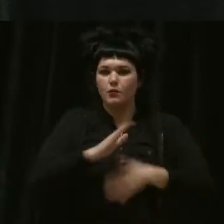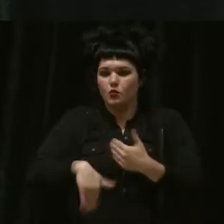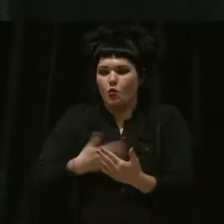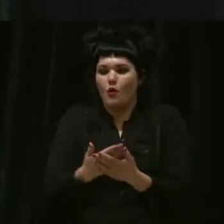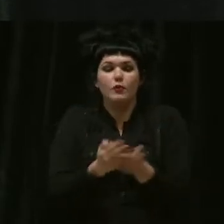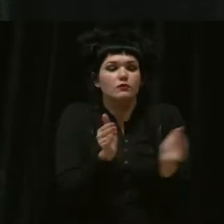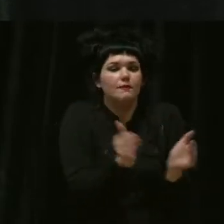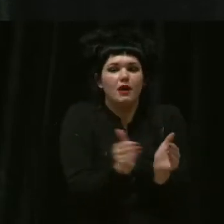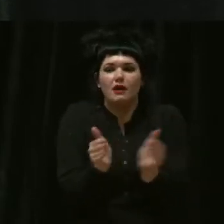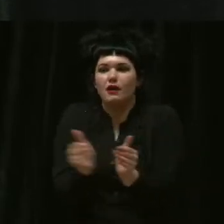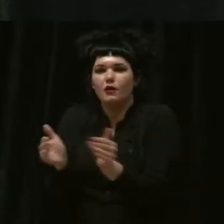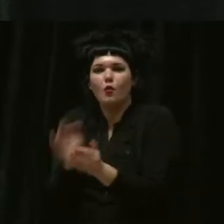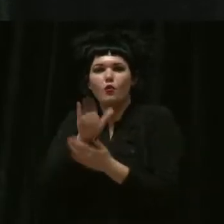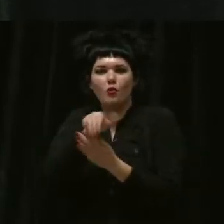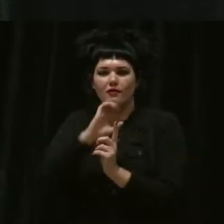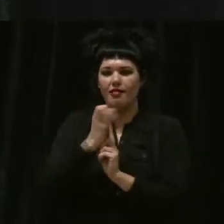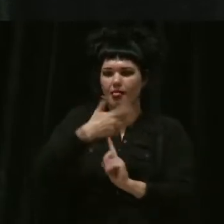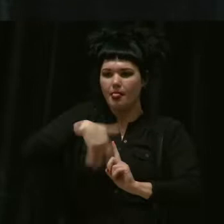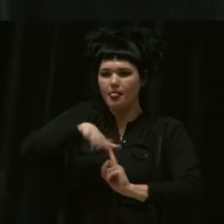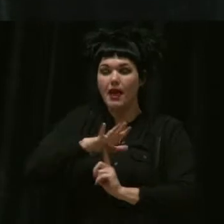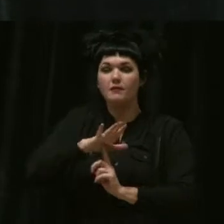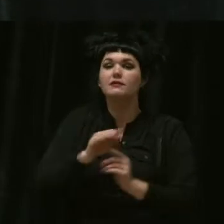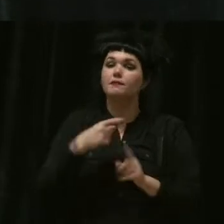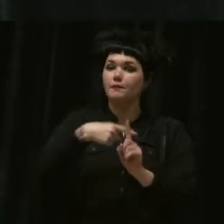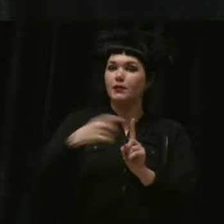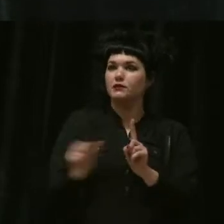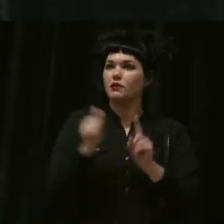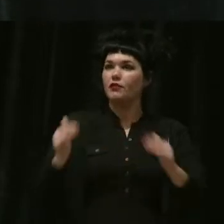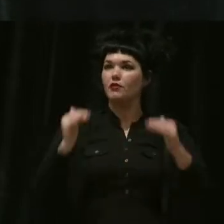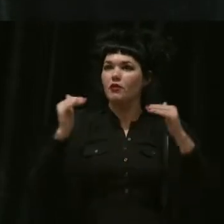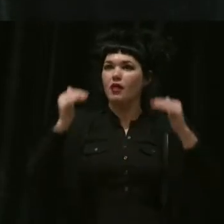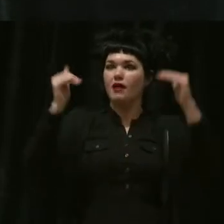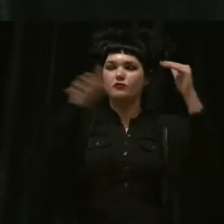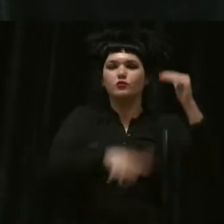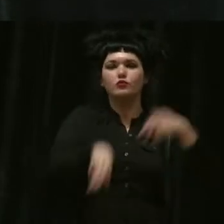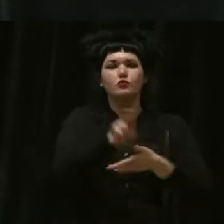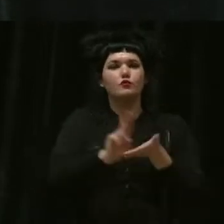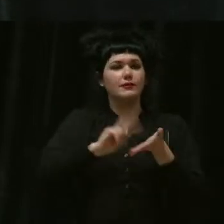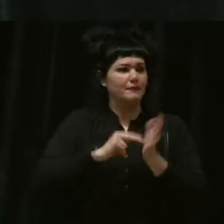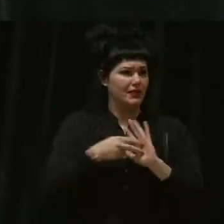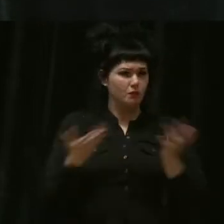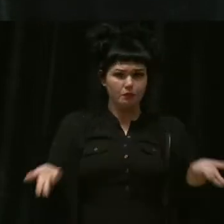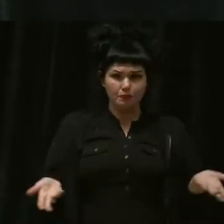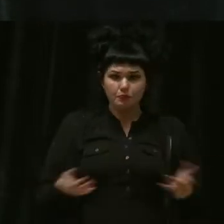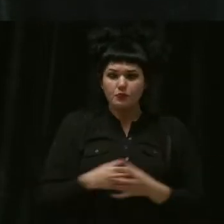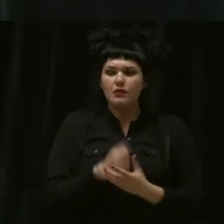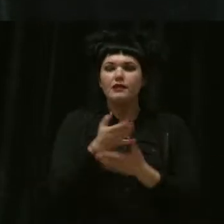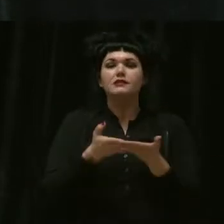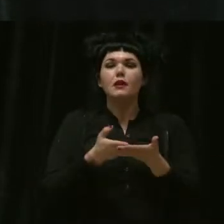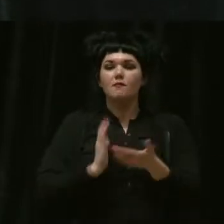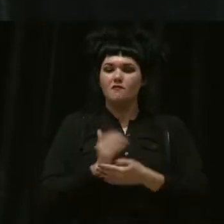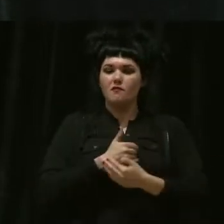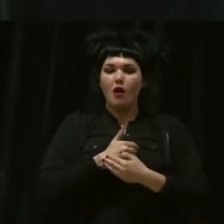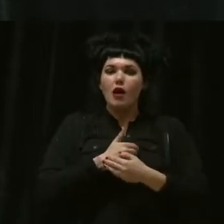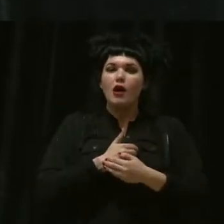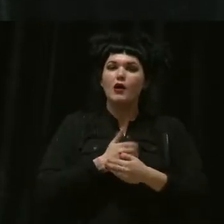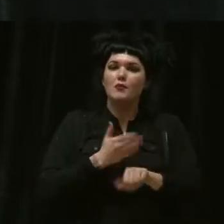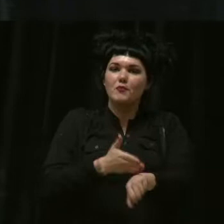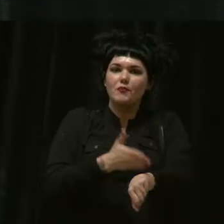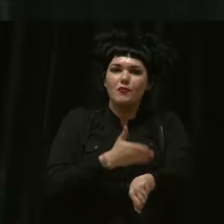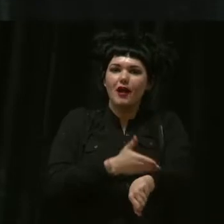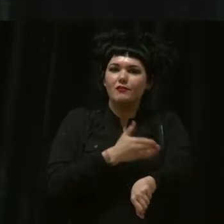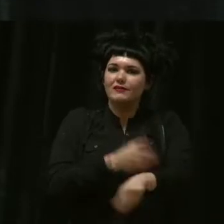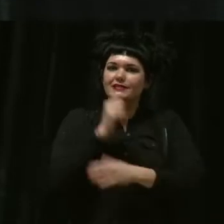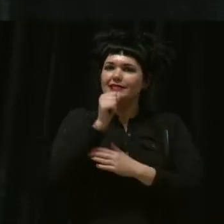as well as other levels up throughout the university. Which means that some of the progress will be